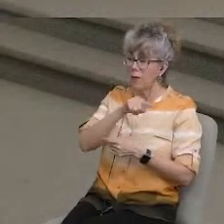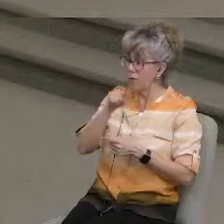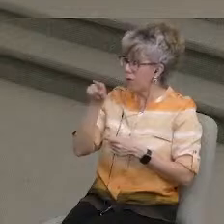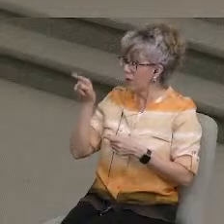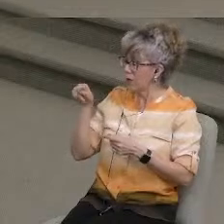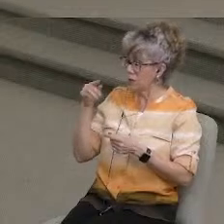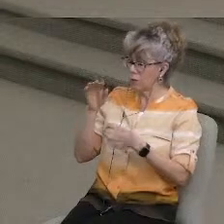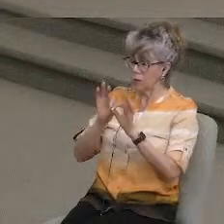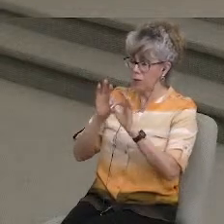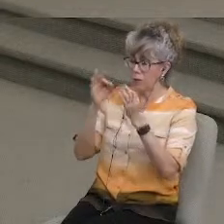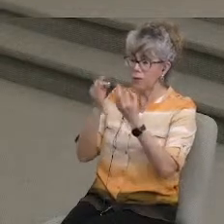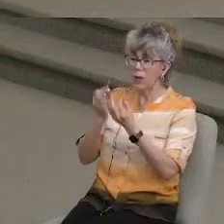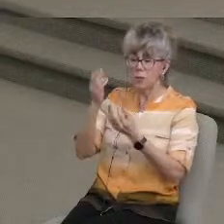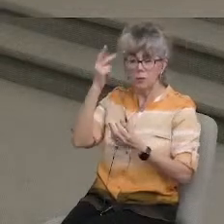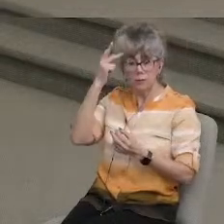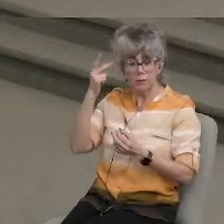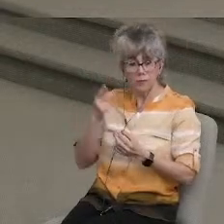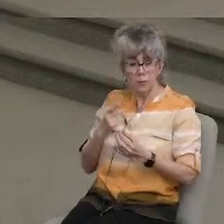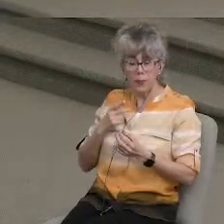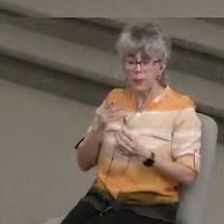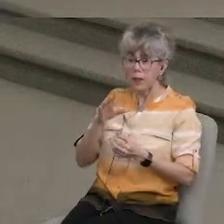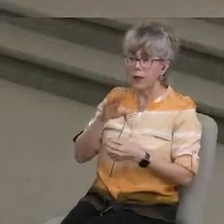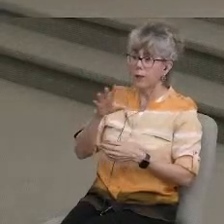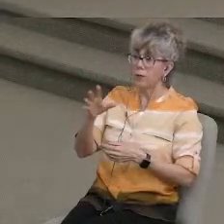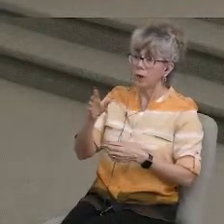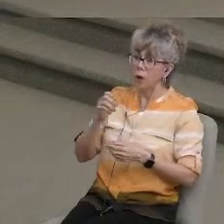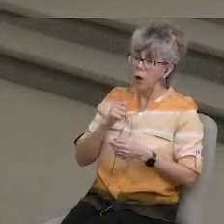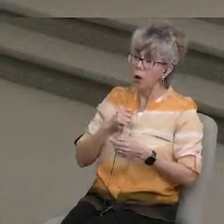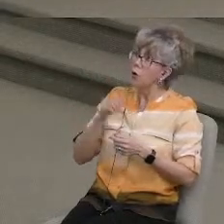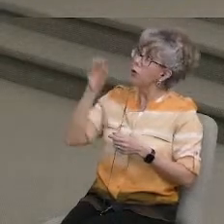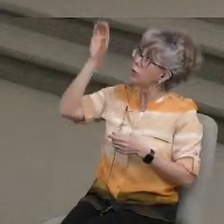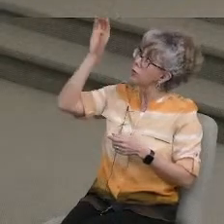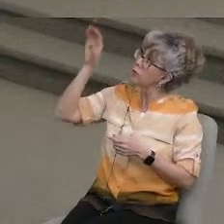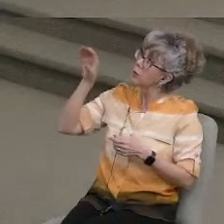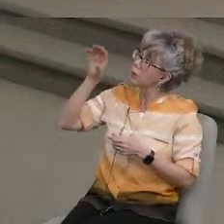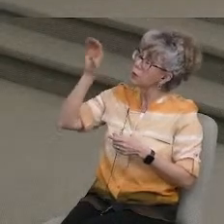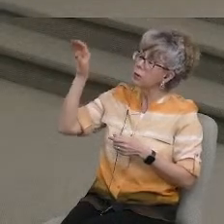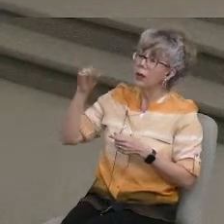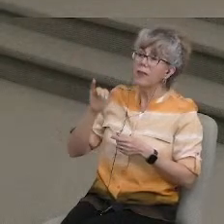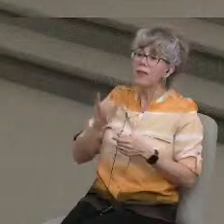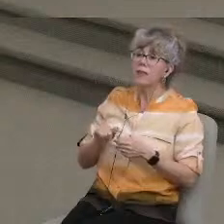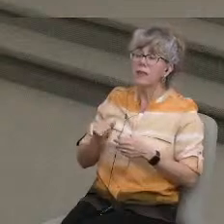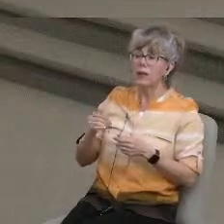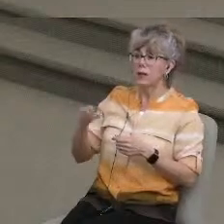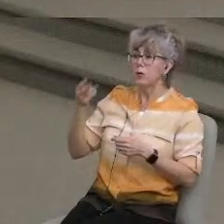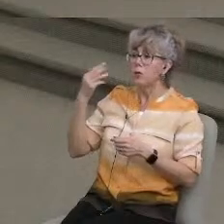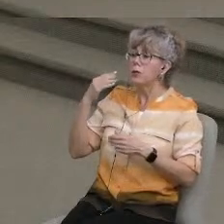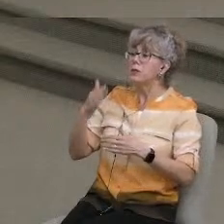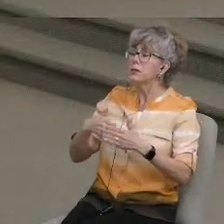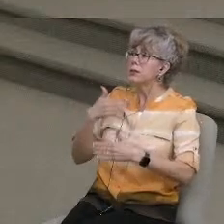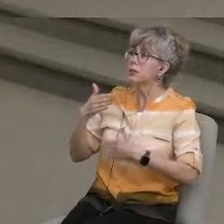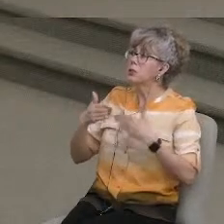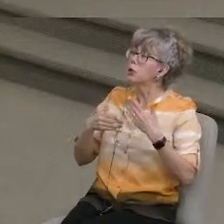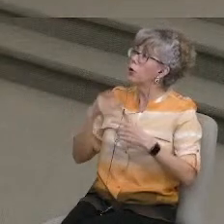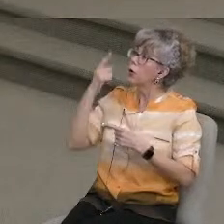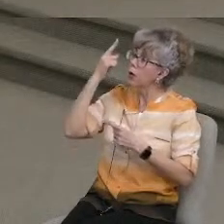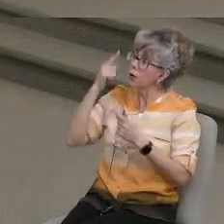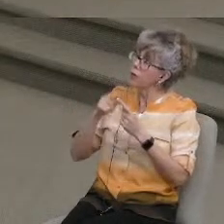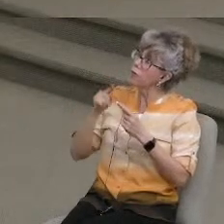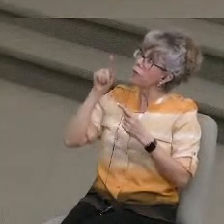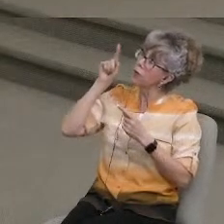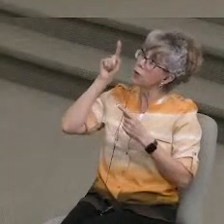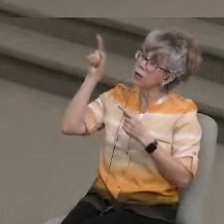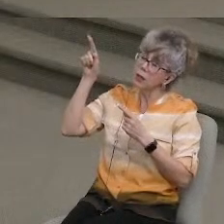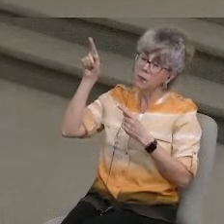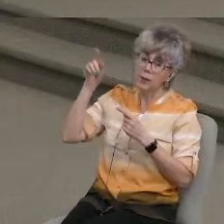your parents, and he's on that cross, and that was the joy, your face, that caused him to stay